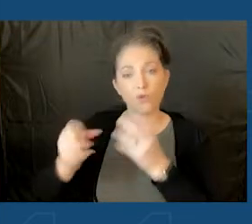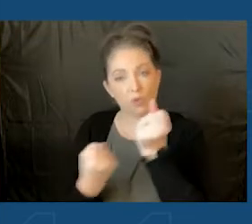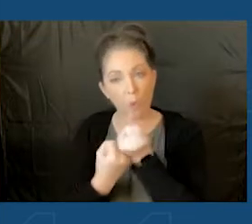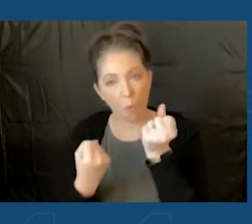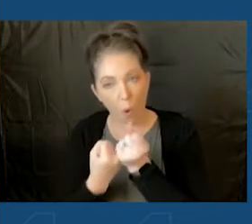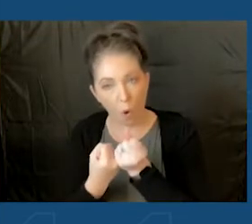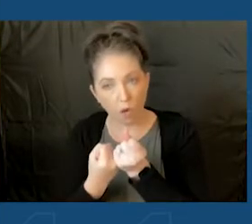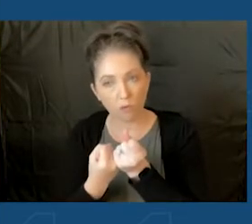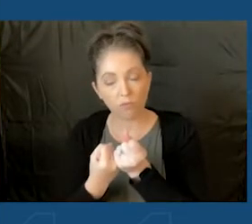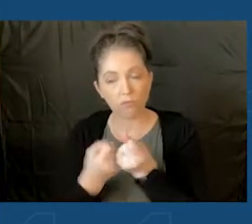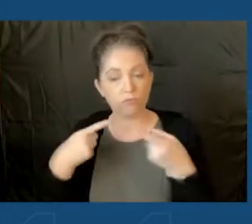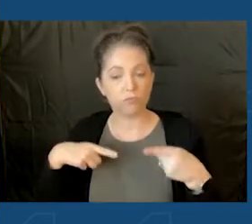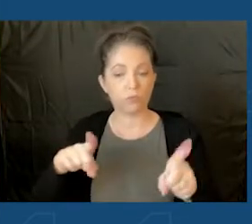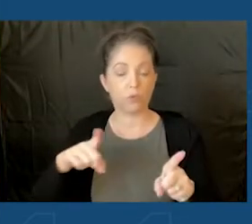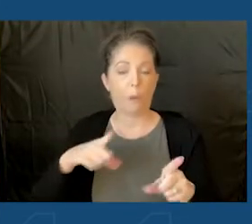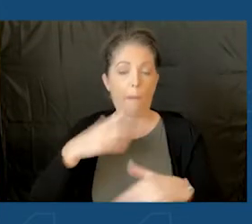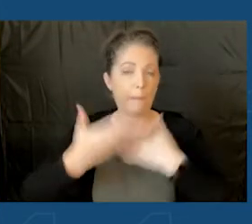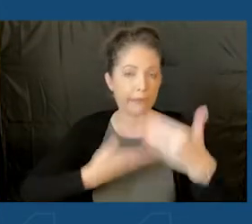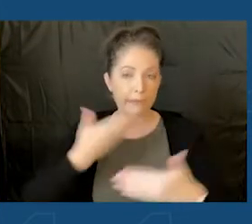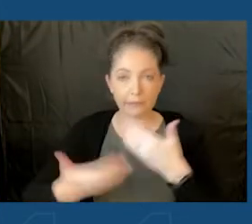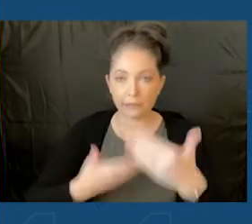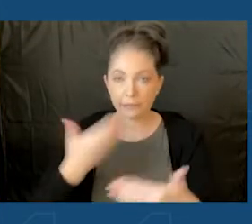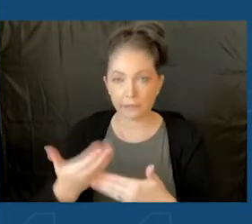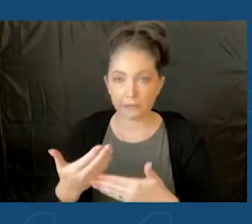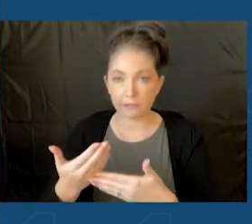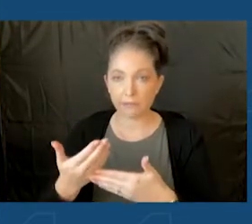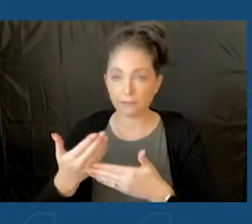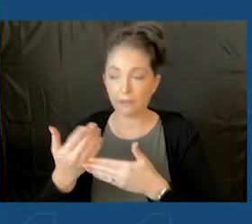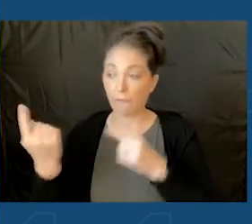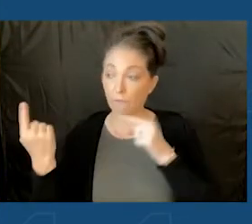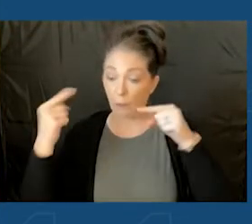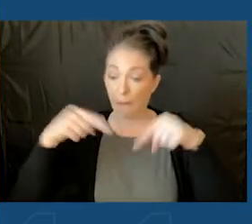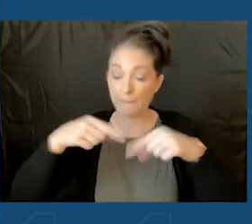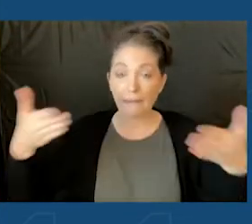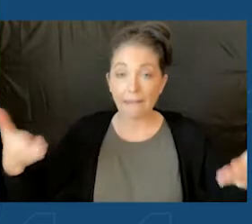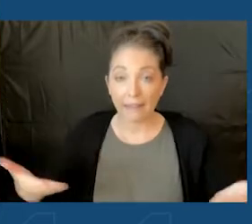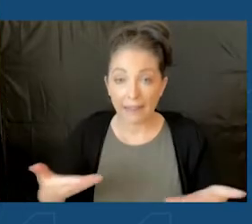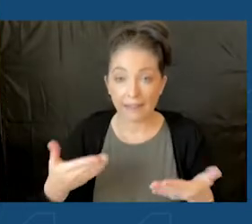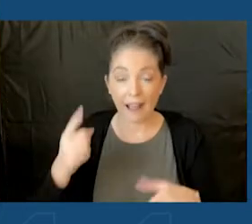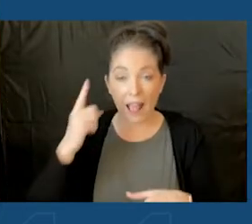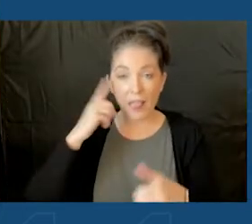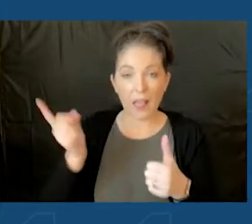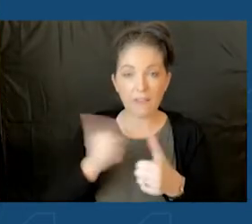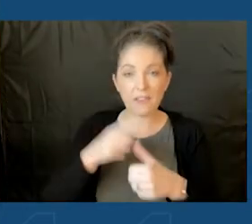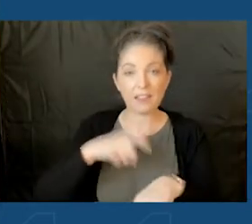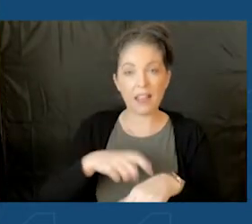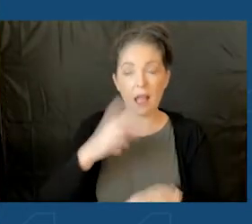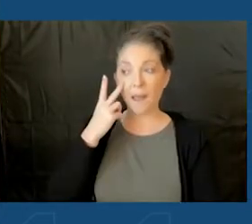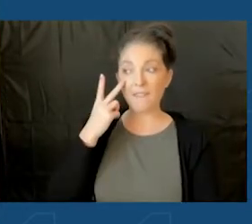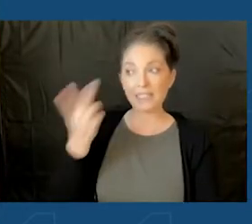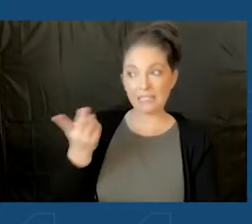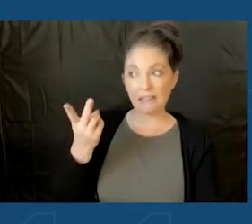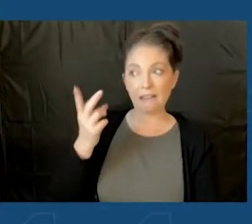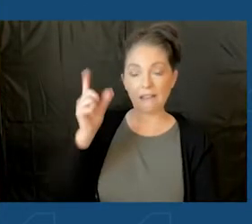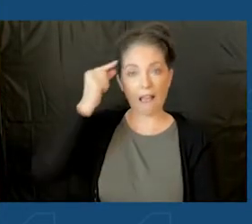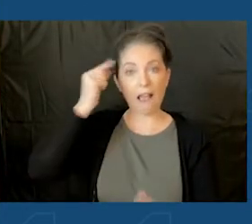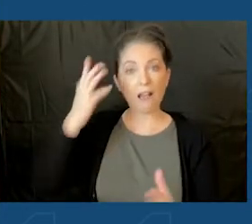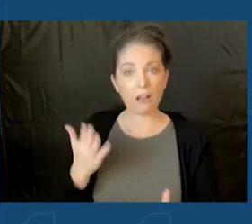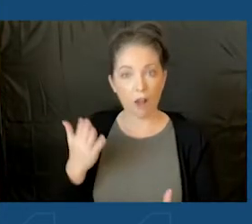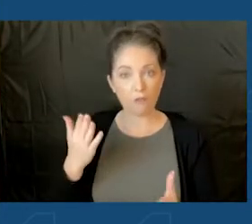this legislative process and for coming to this depot. I think this is the first time I've ever seen a governor come into